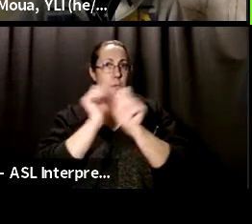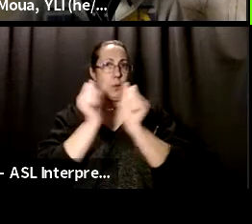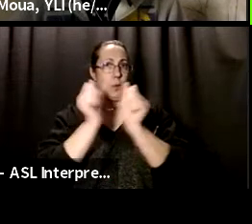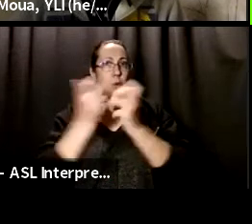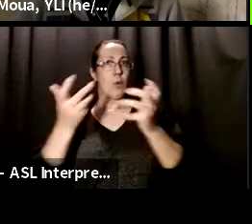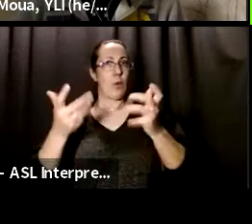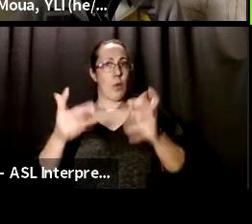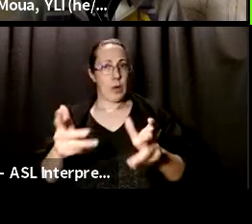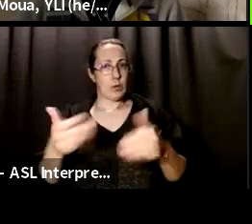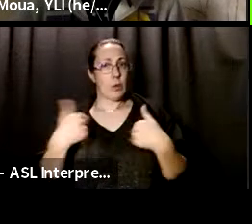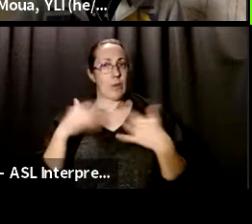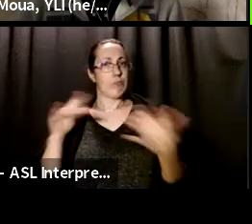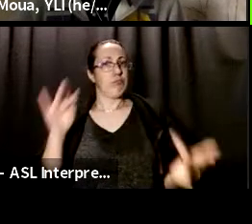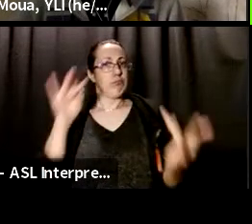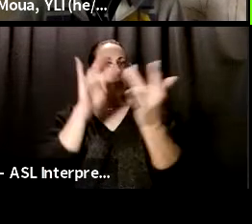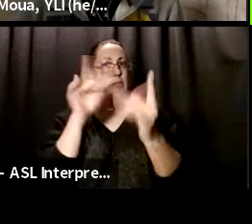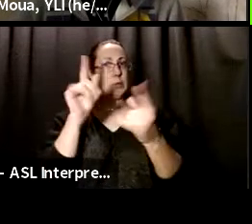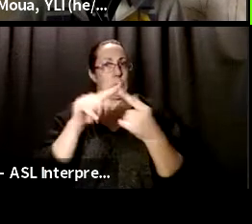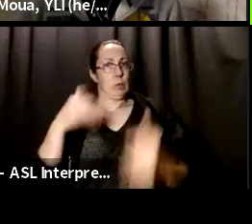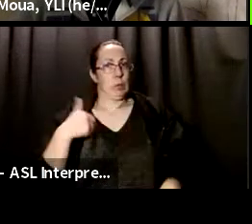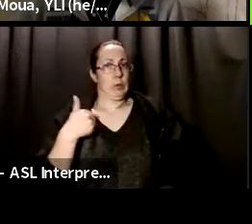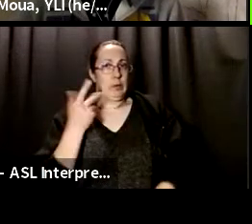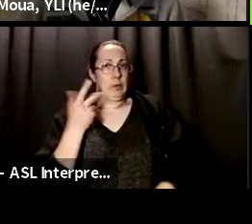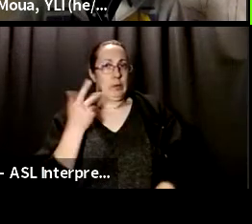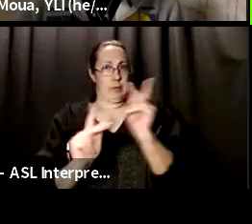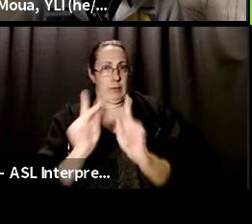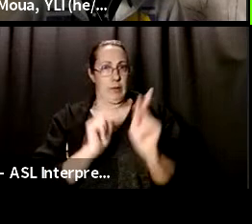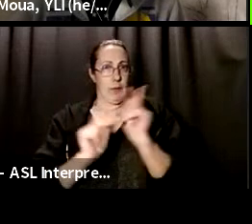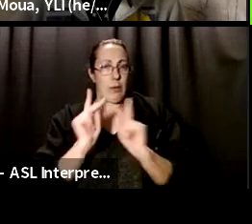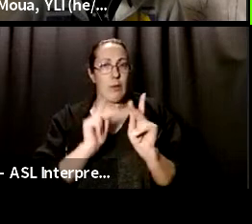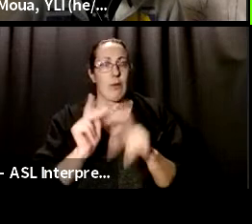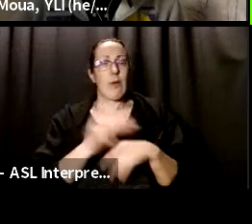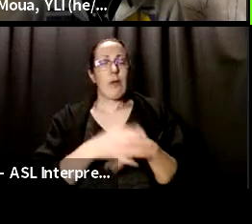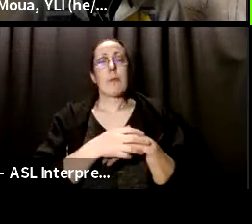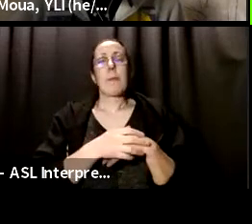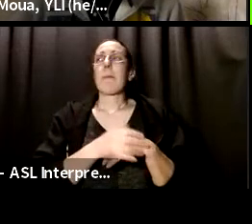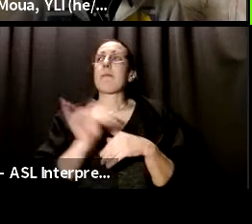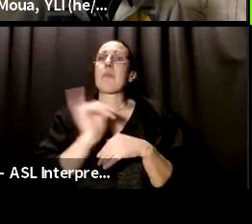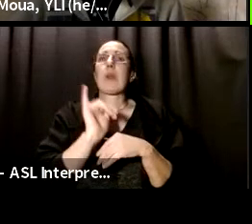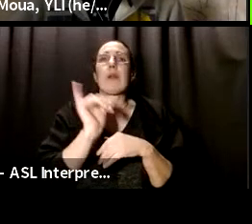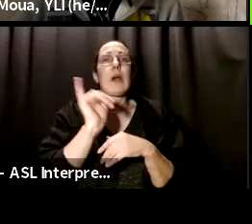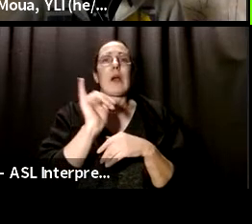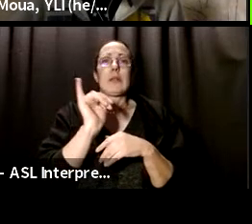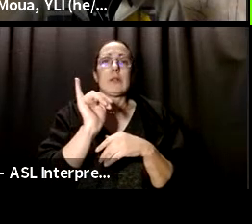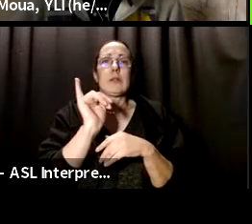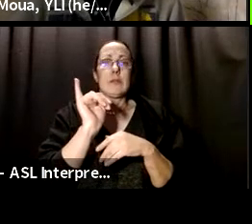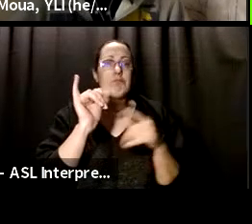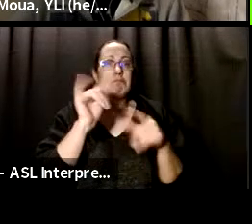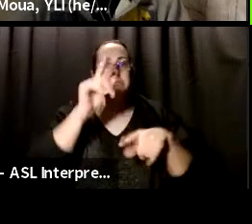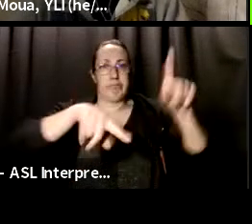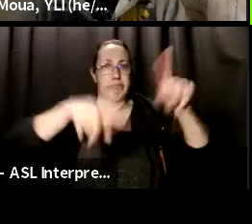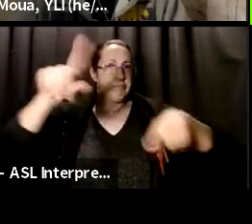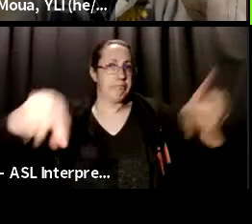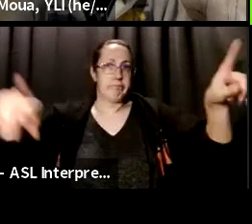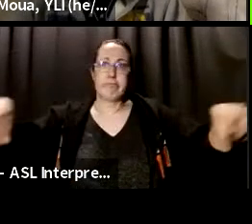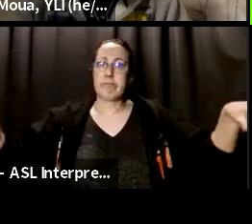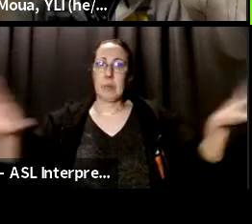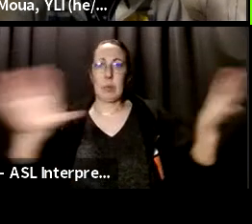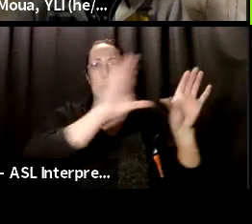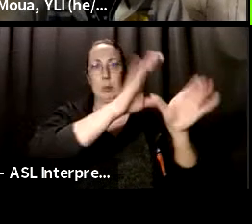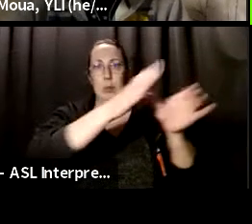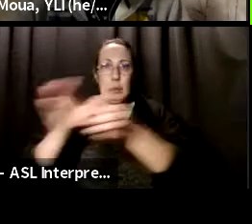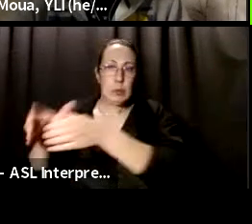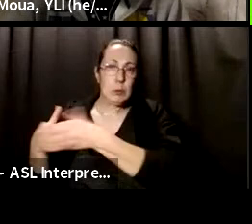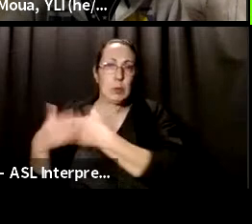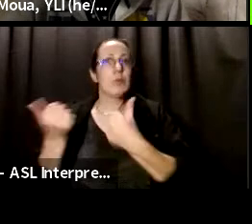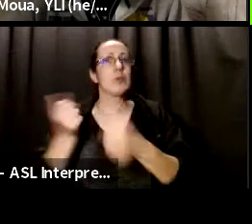connections to young people, like across lots of different demographics in the area that work with young people